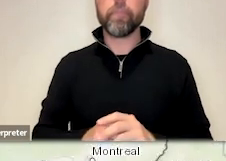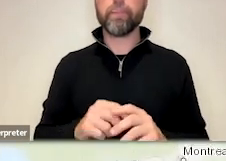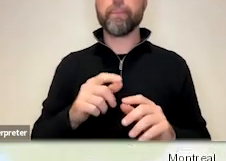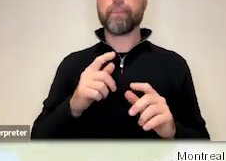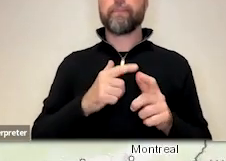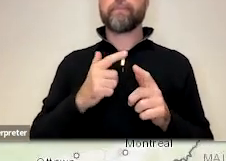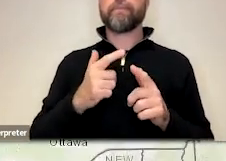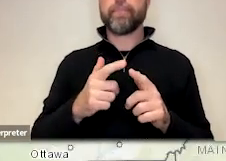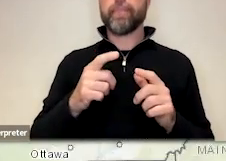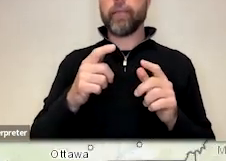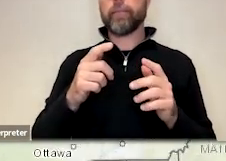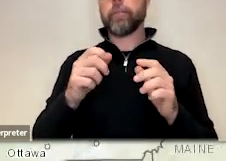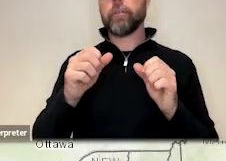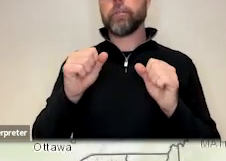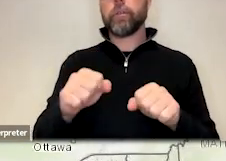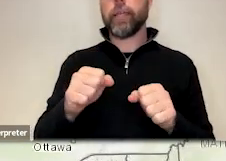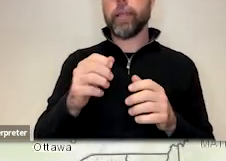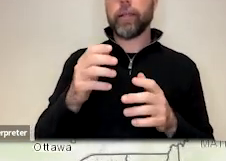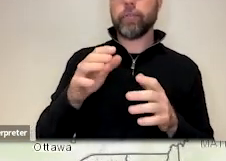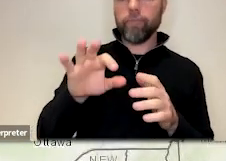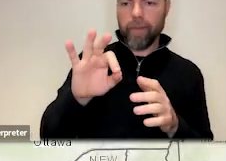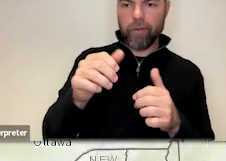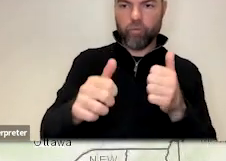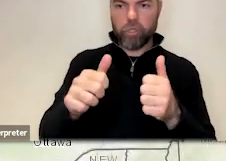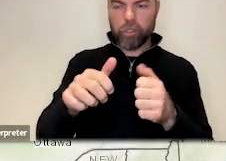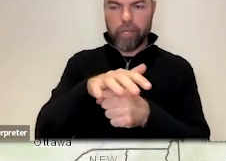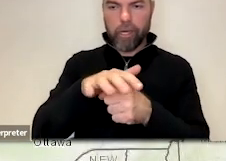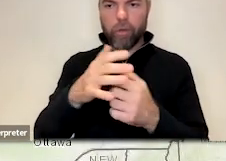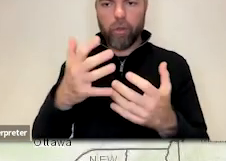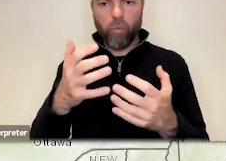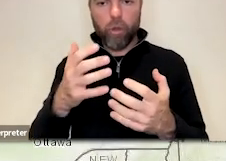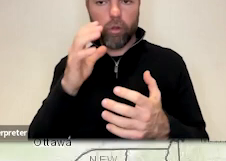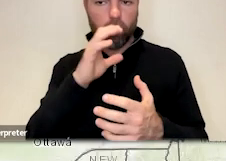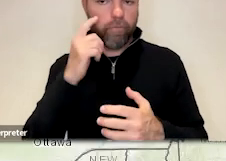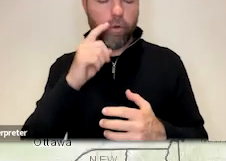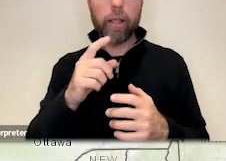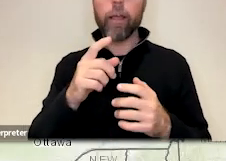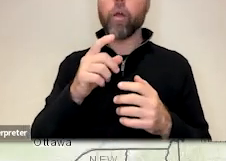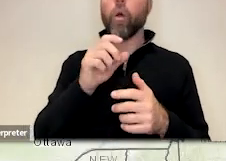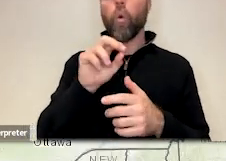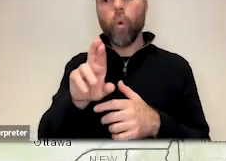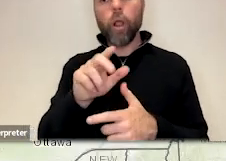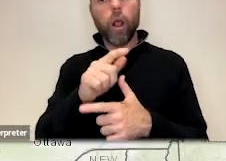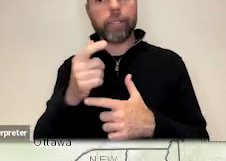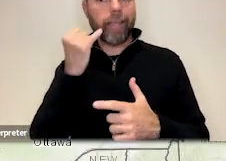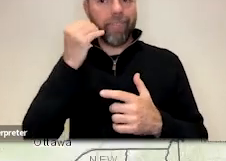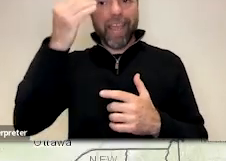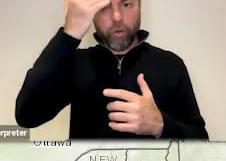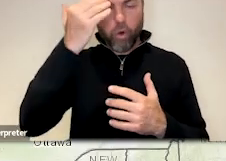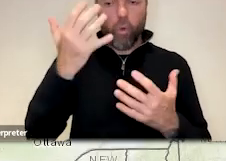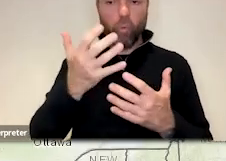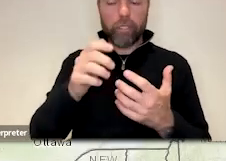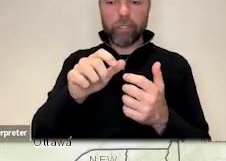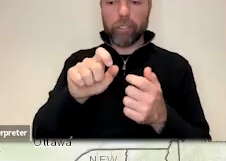can, try to find the area that I'm looking for. Alternatively, if I know the area that I want to look for,